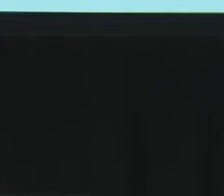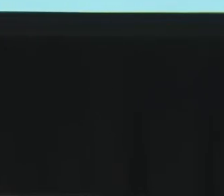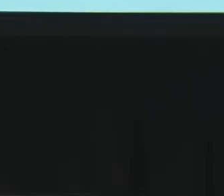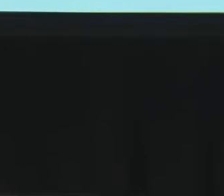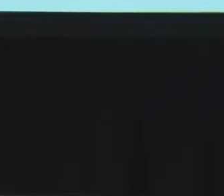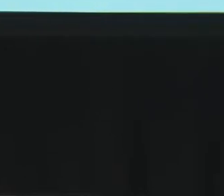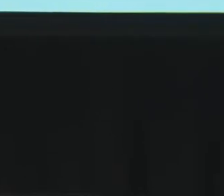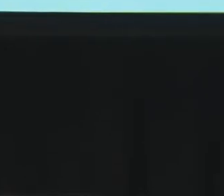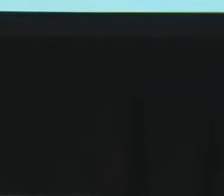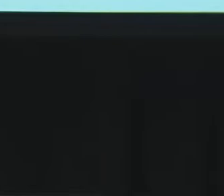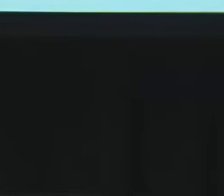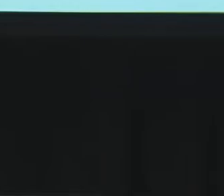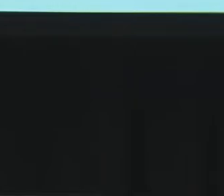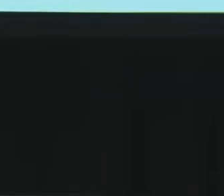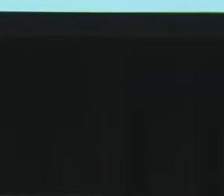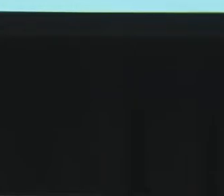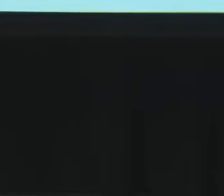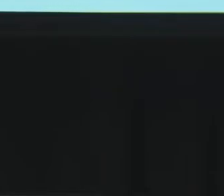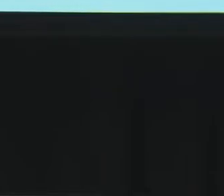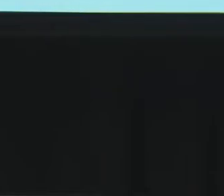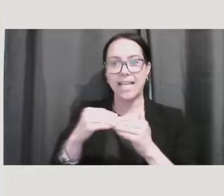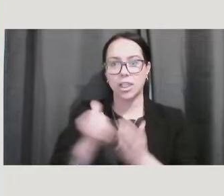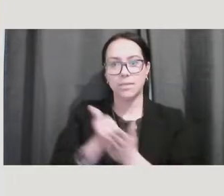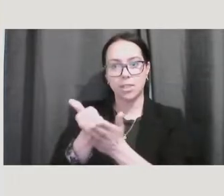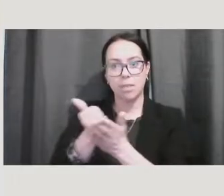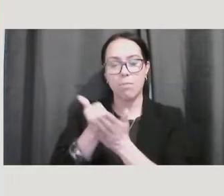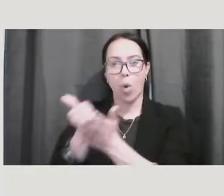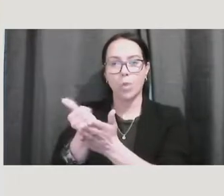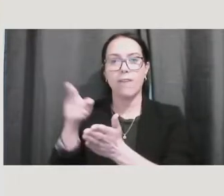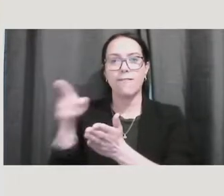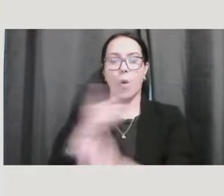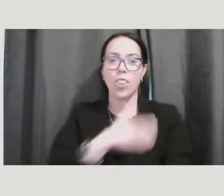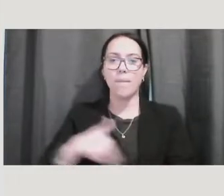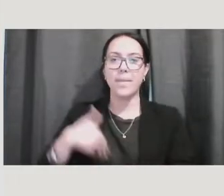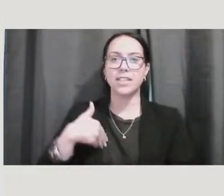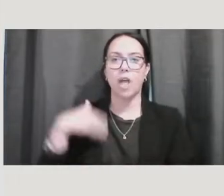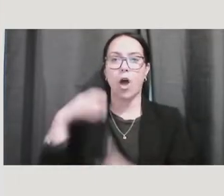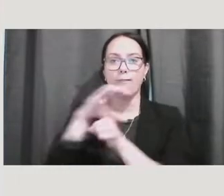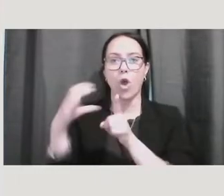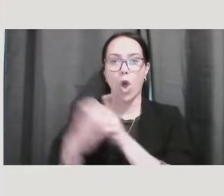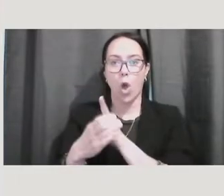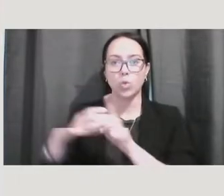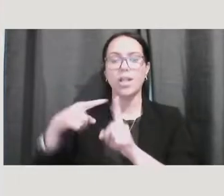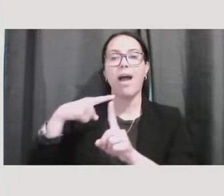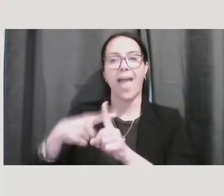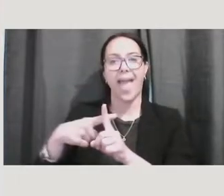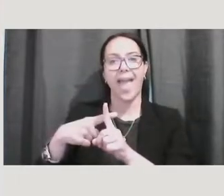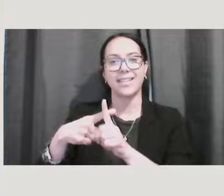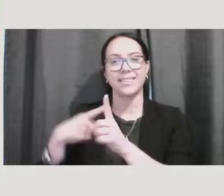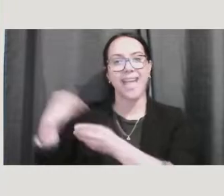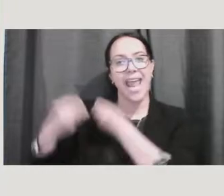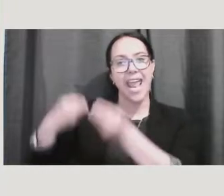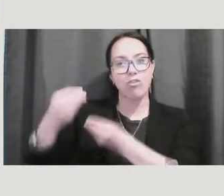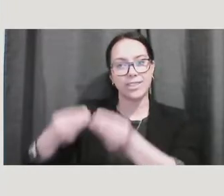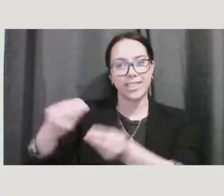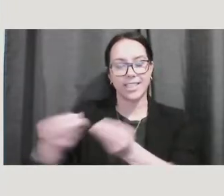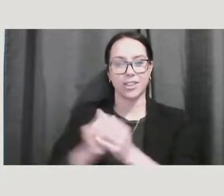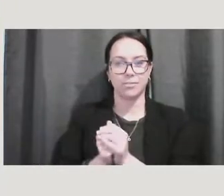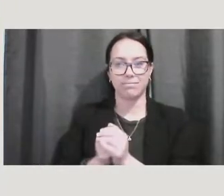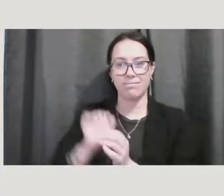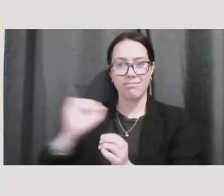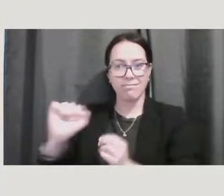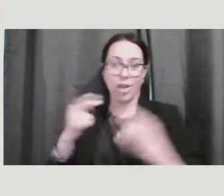leadership and support of the ministry for culture and Heritage they have had the task of